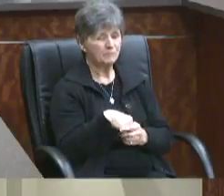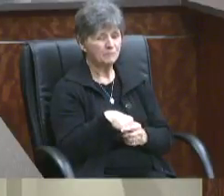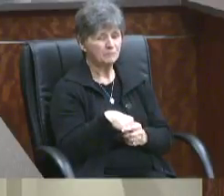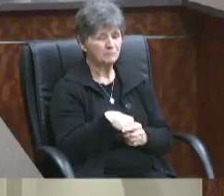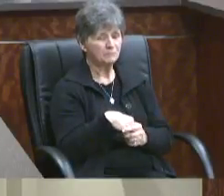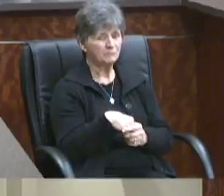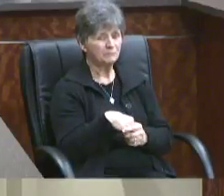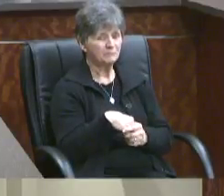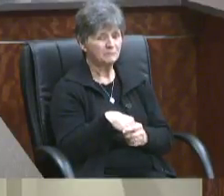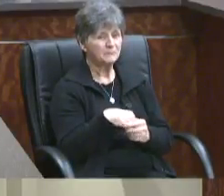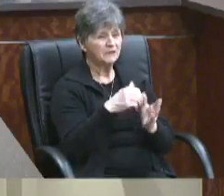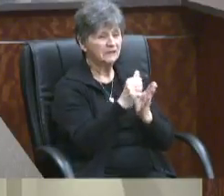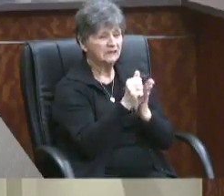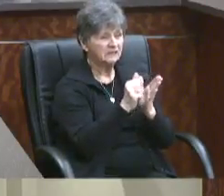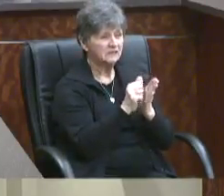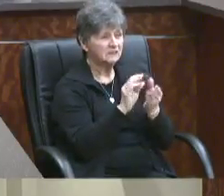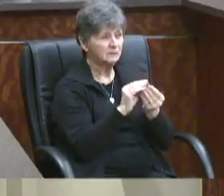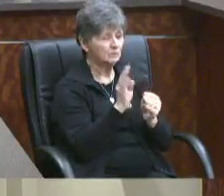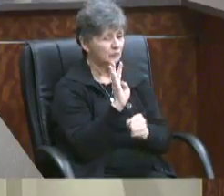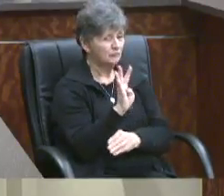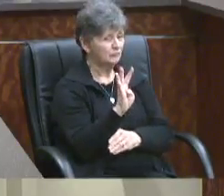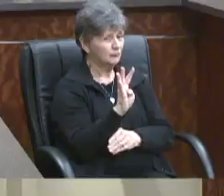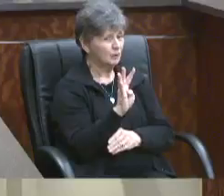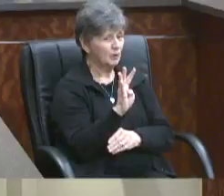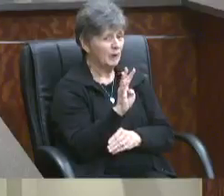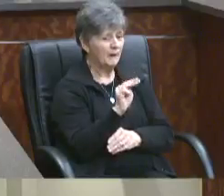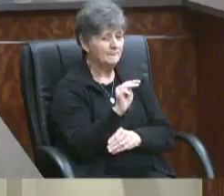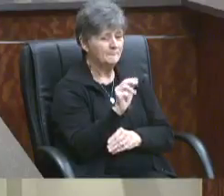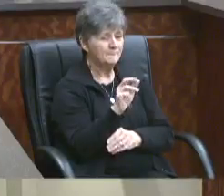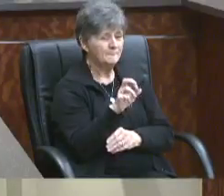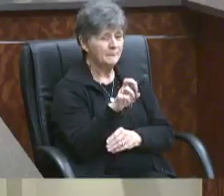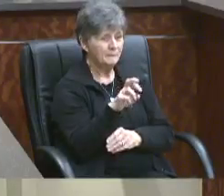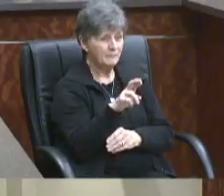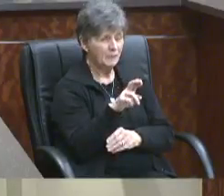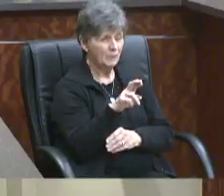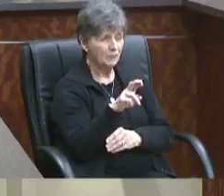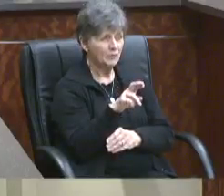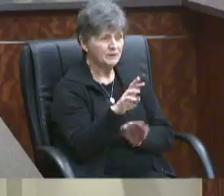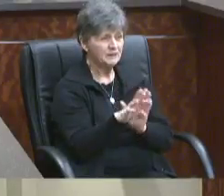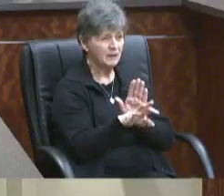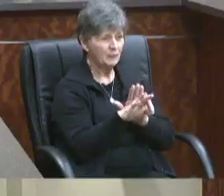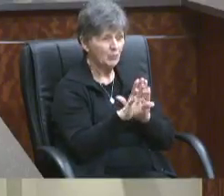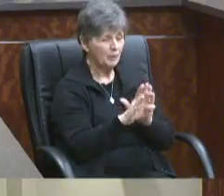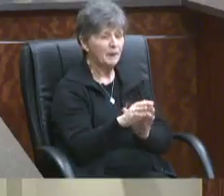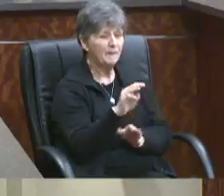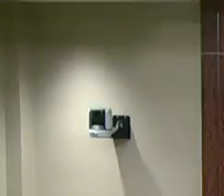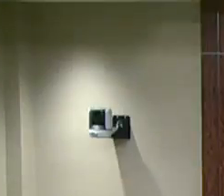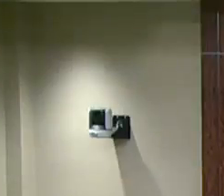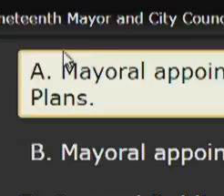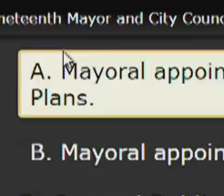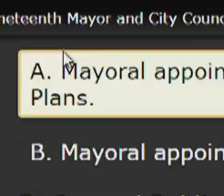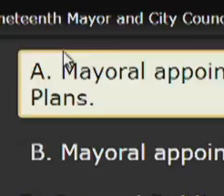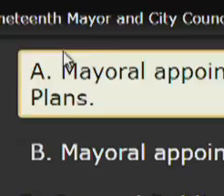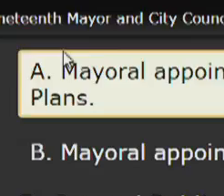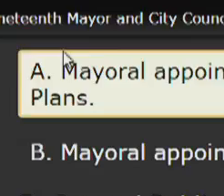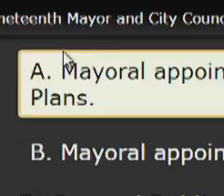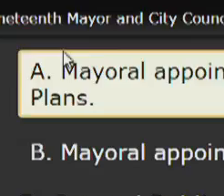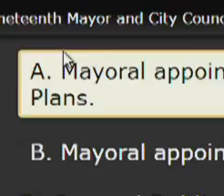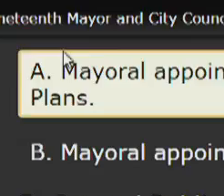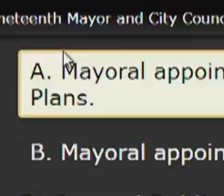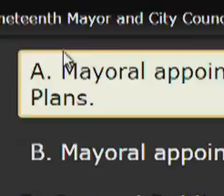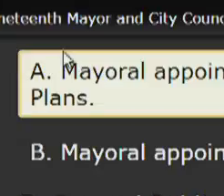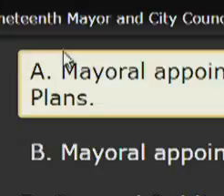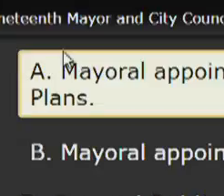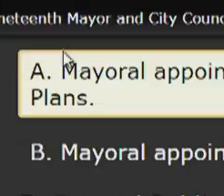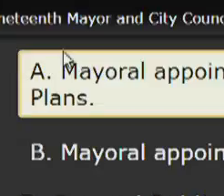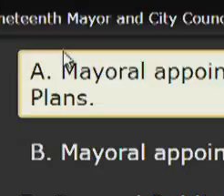Move to agenda item 4, mayoral appointments. First mayoral appointment is for Michael Green to the Board of Trustees for